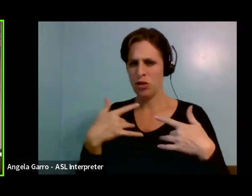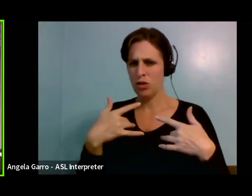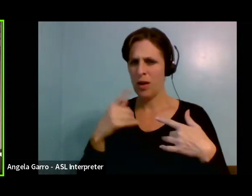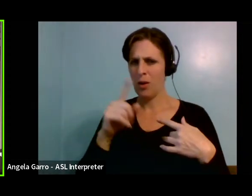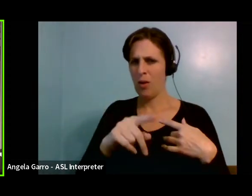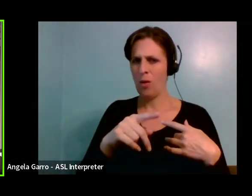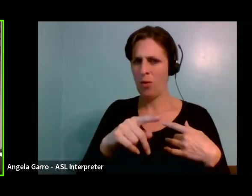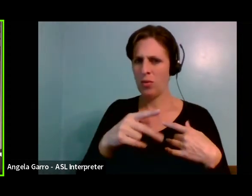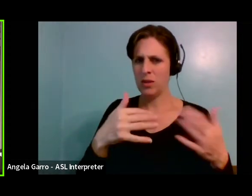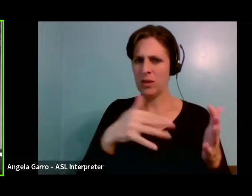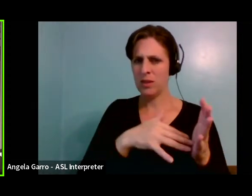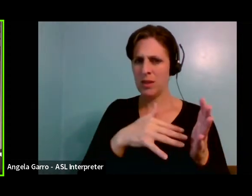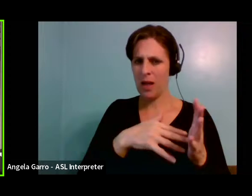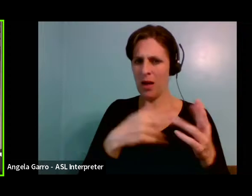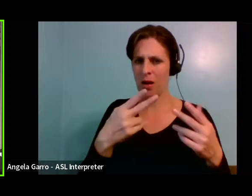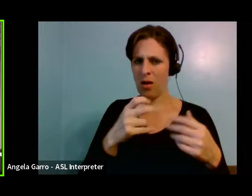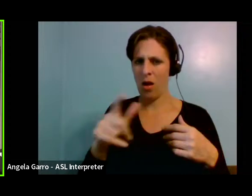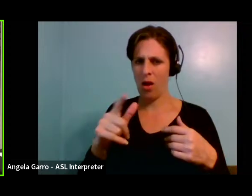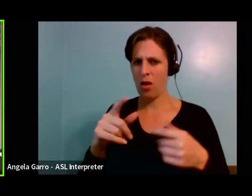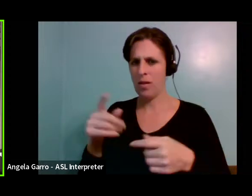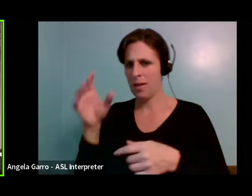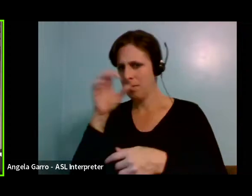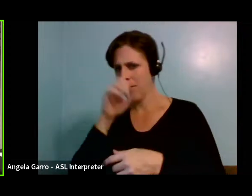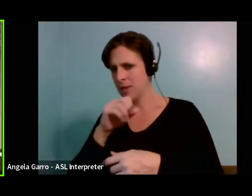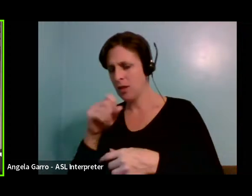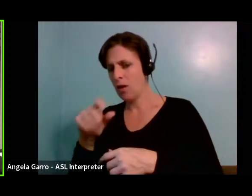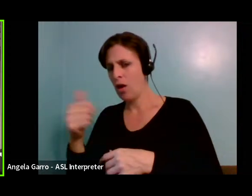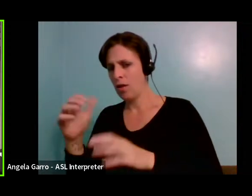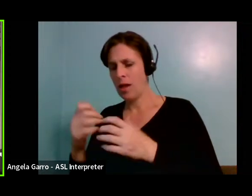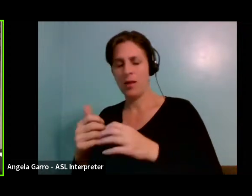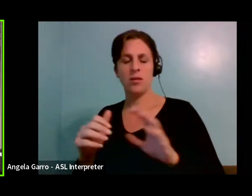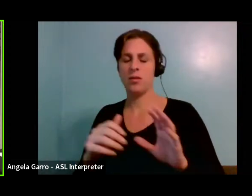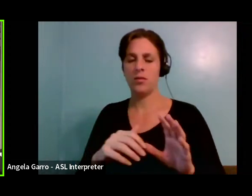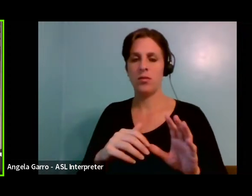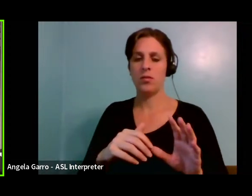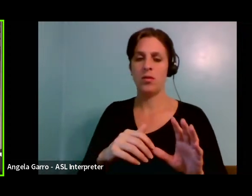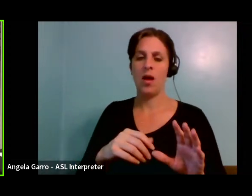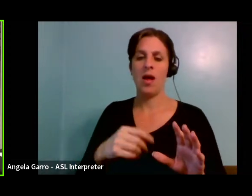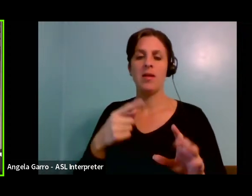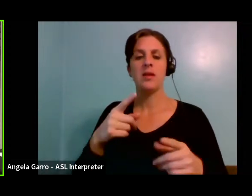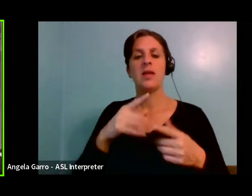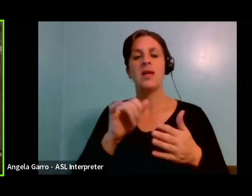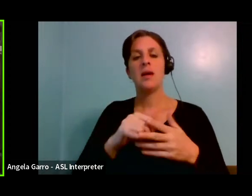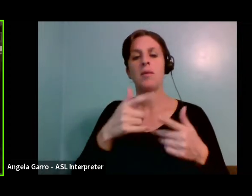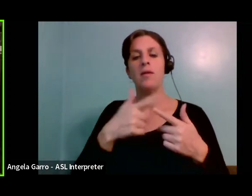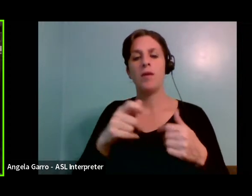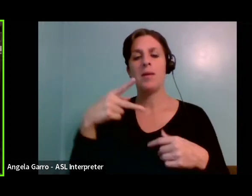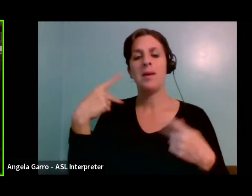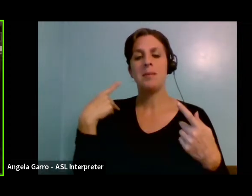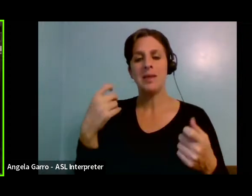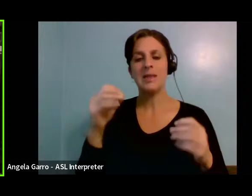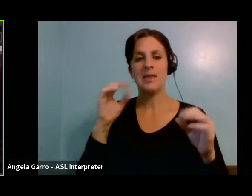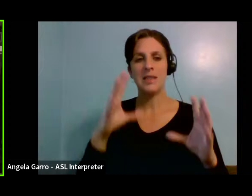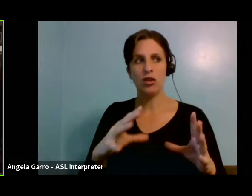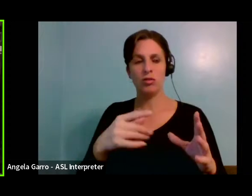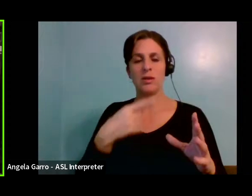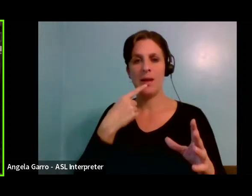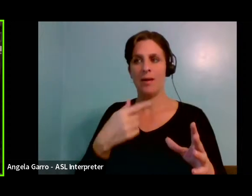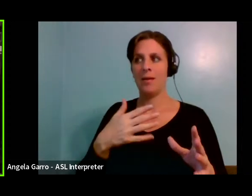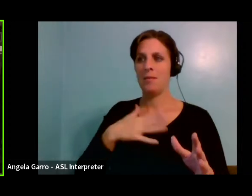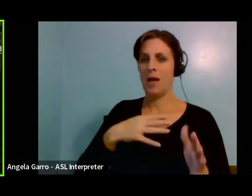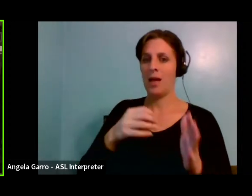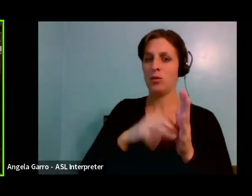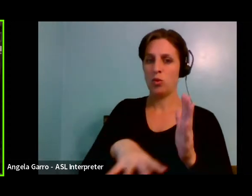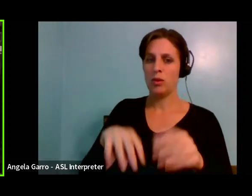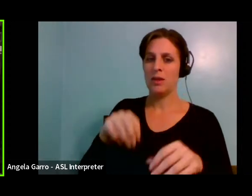and they're missing other classes. I think that's coming from a PE, if I can Oh, interrupt, that's coming okay. from a PE teacher saying, hey, my student